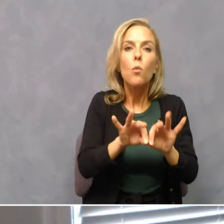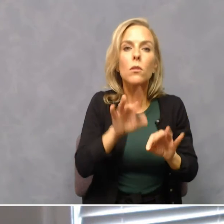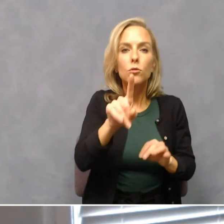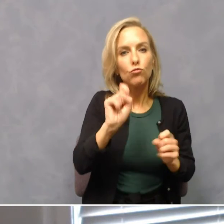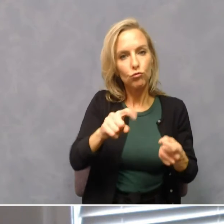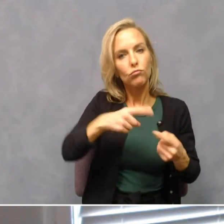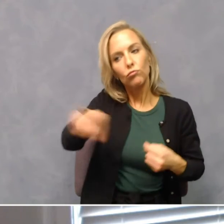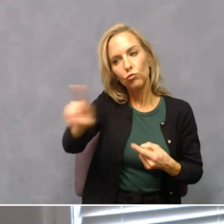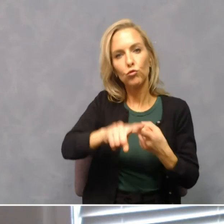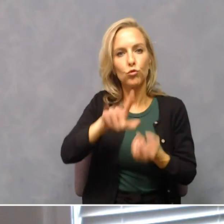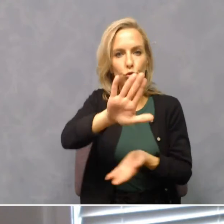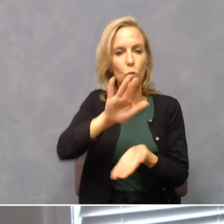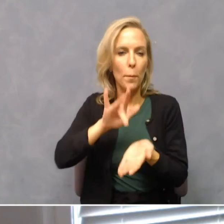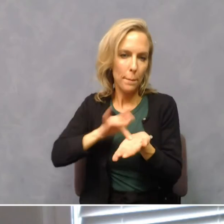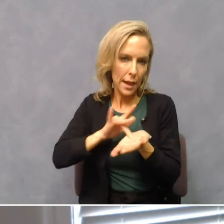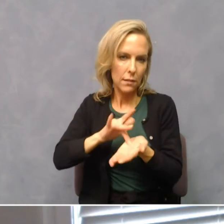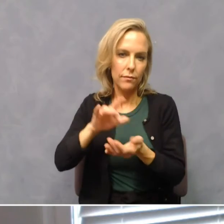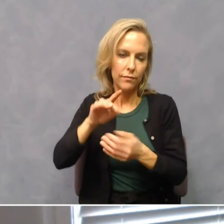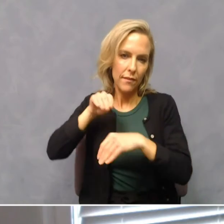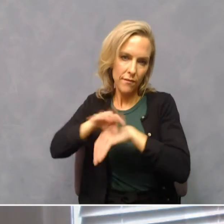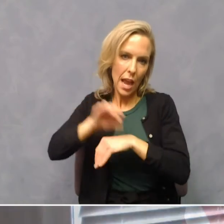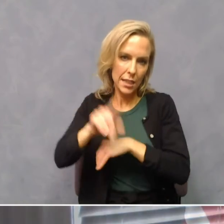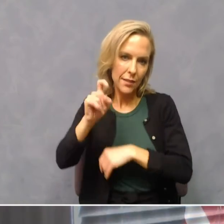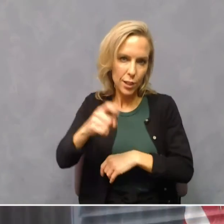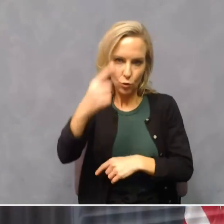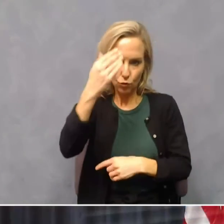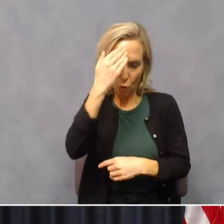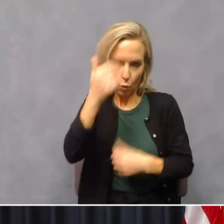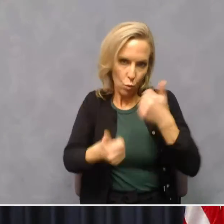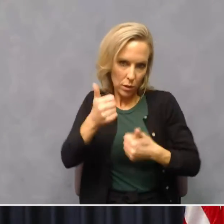medical advice if you need that.